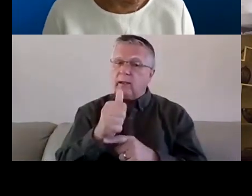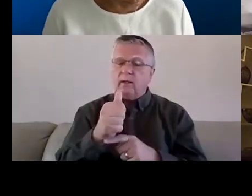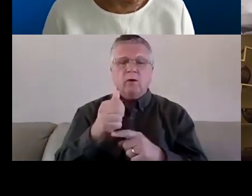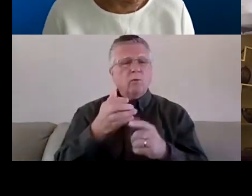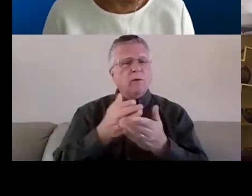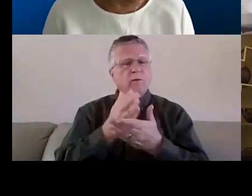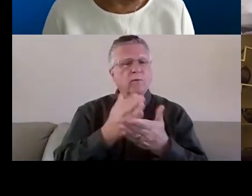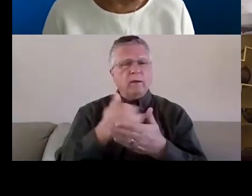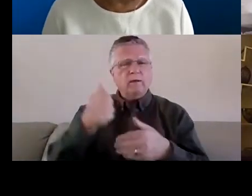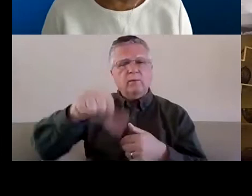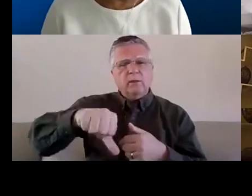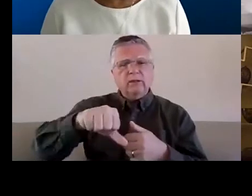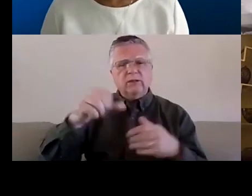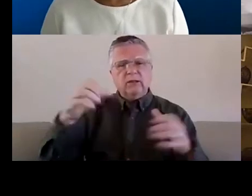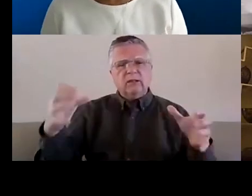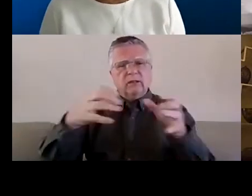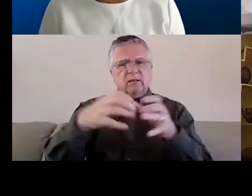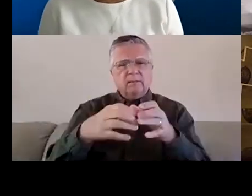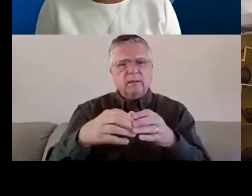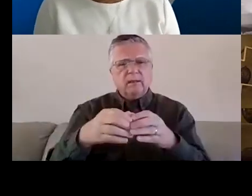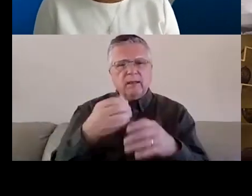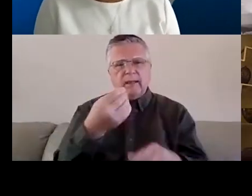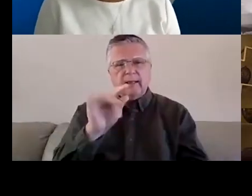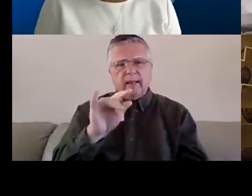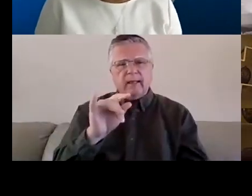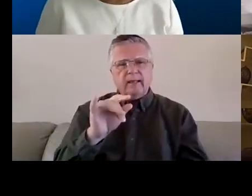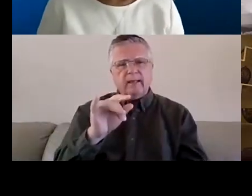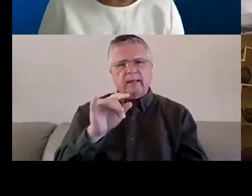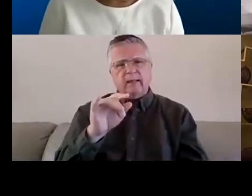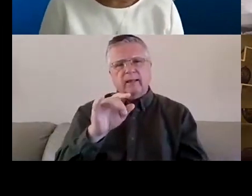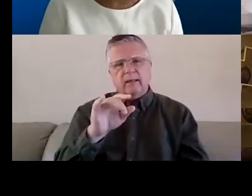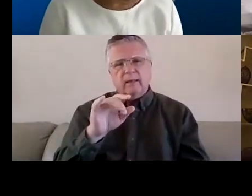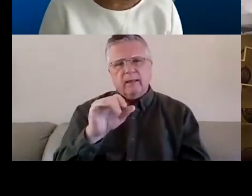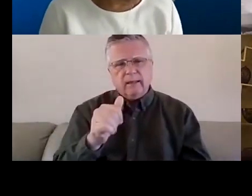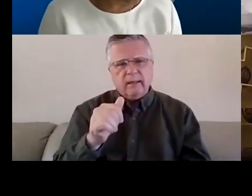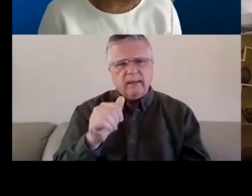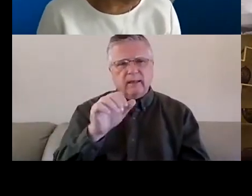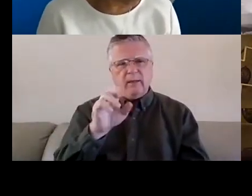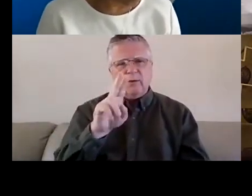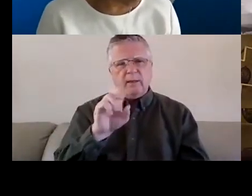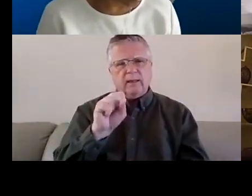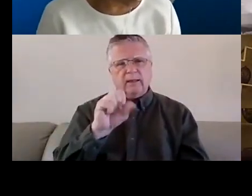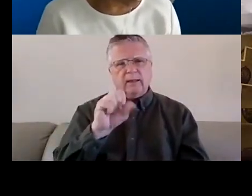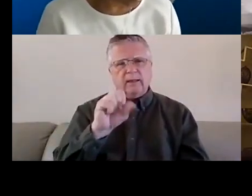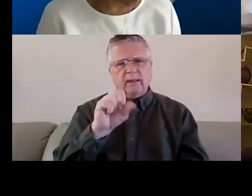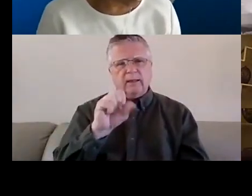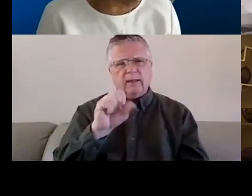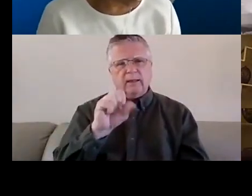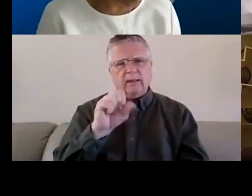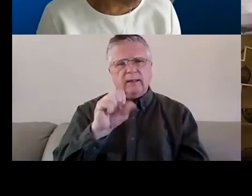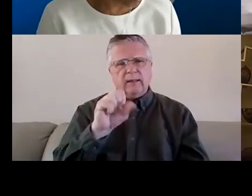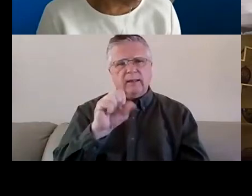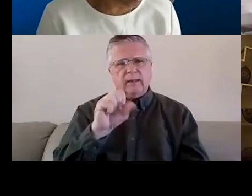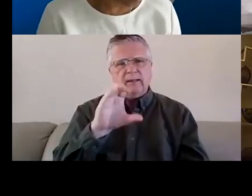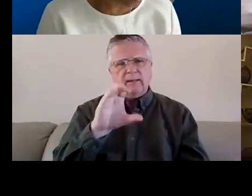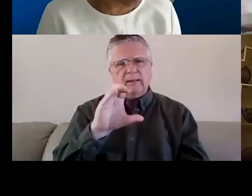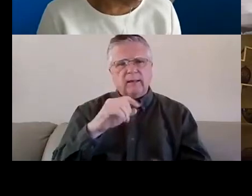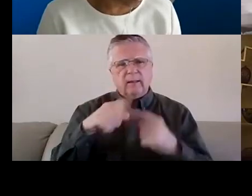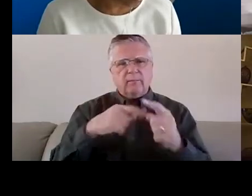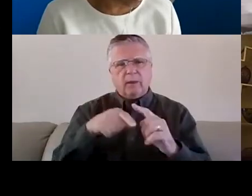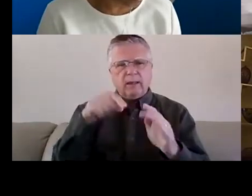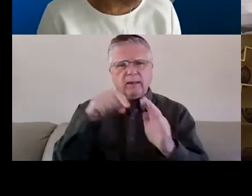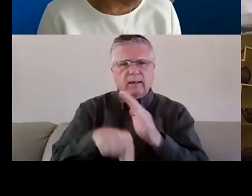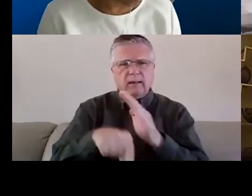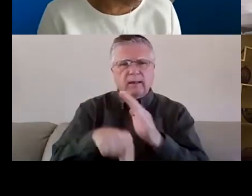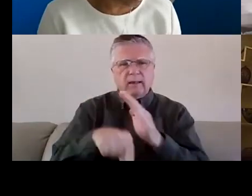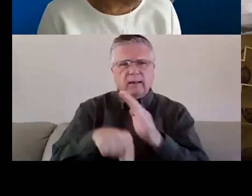as 18 U.S.C. 1091, which deals with genocide. And our people have a right to maintain and express and freely